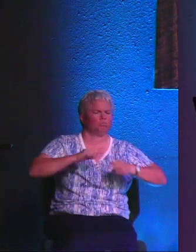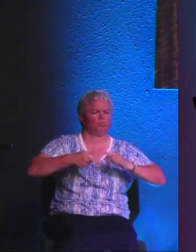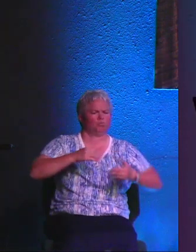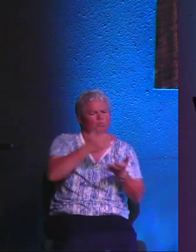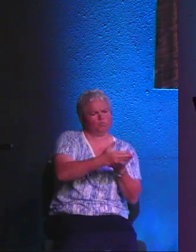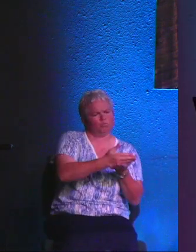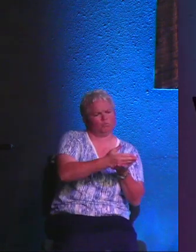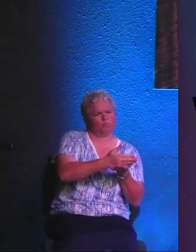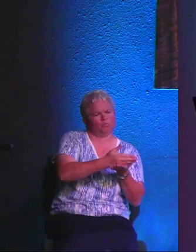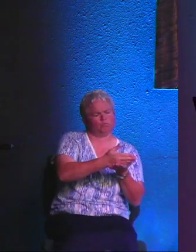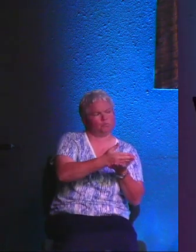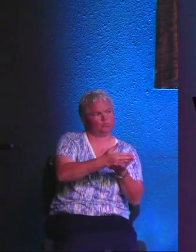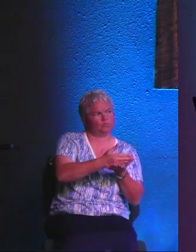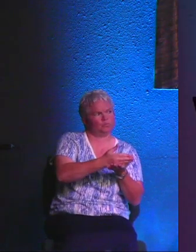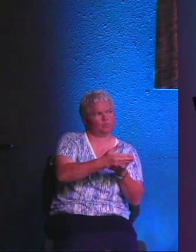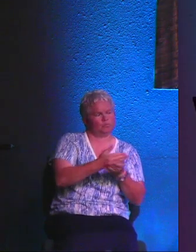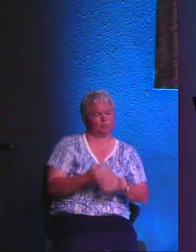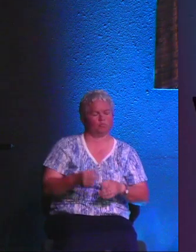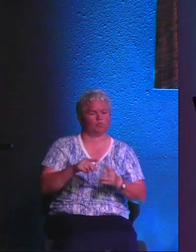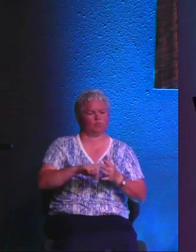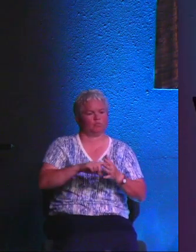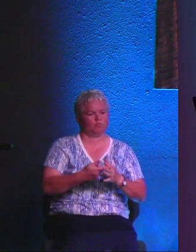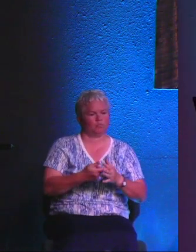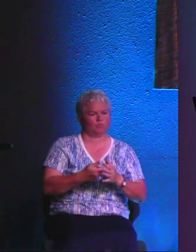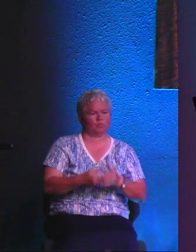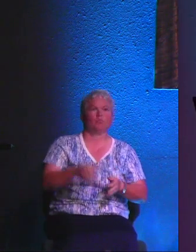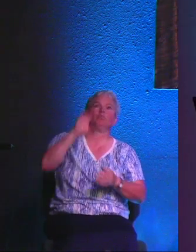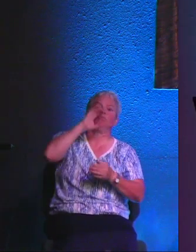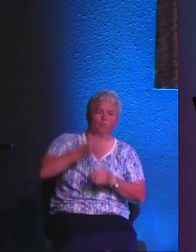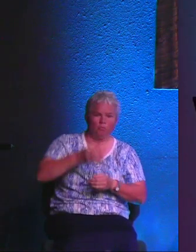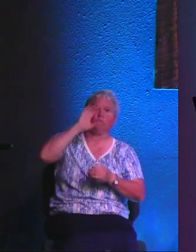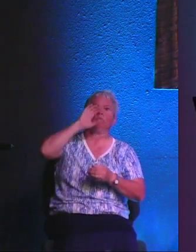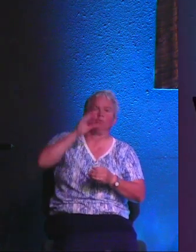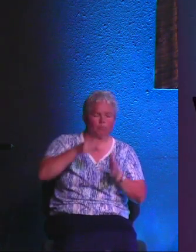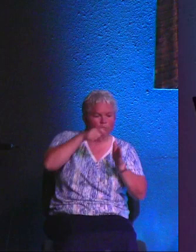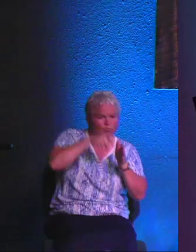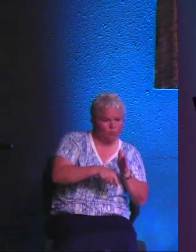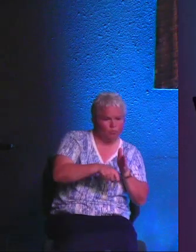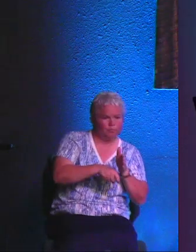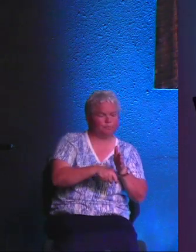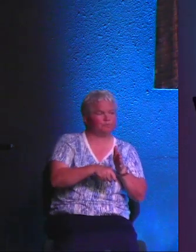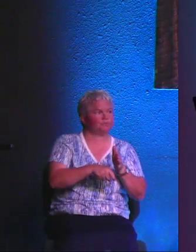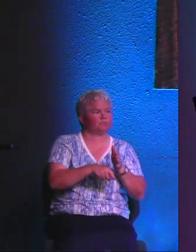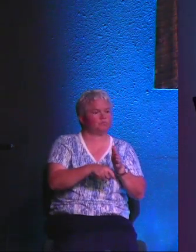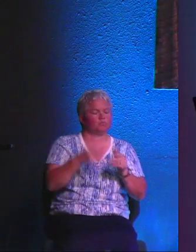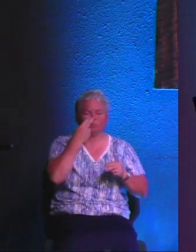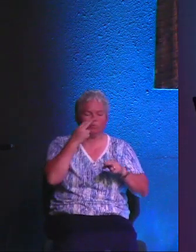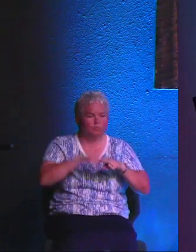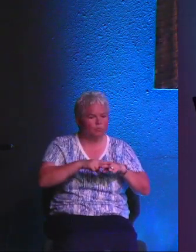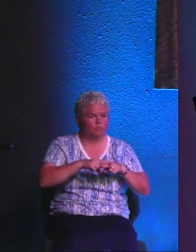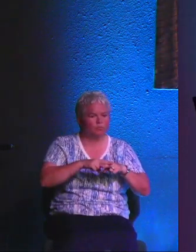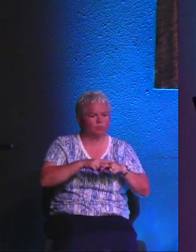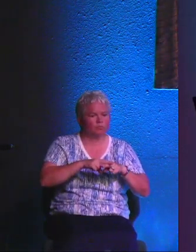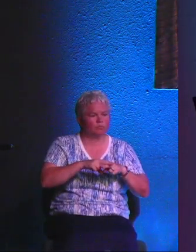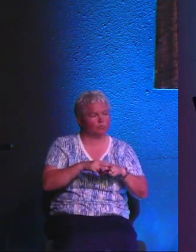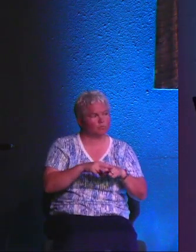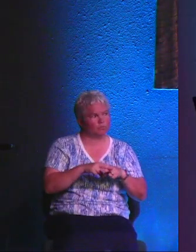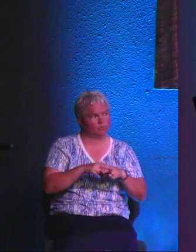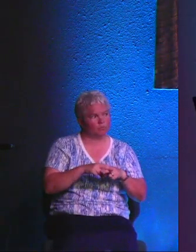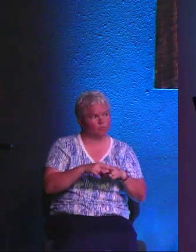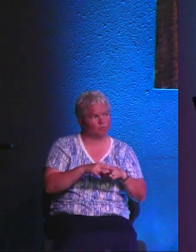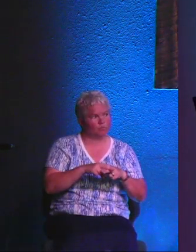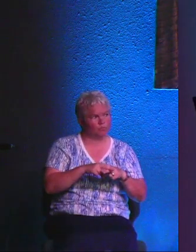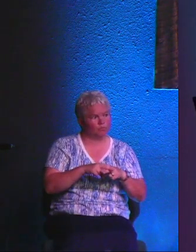stop. I started drinking heavier to build up my tolerance because I was made fun of for not being able to keep